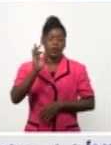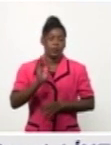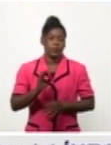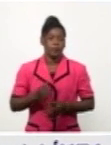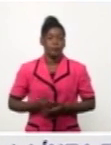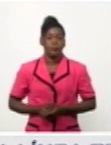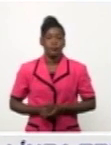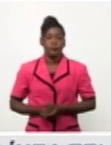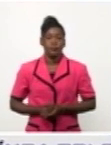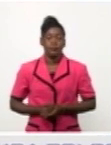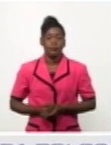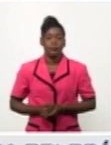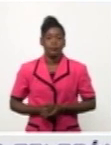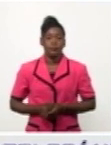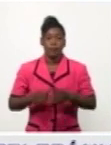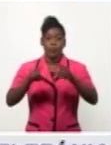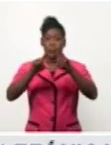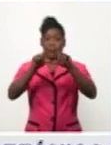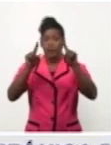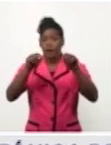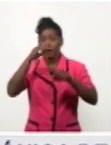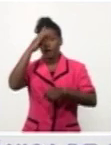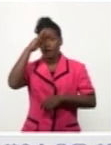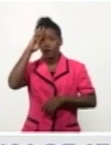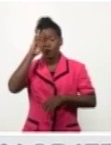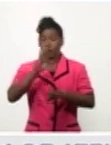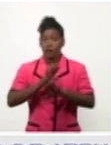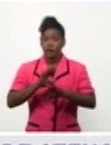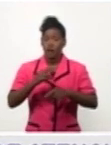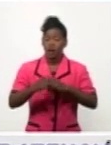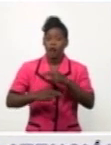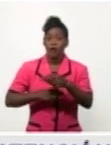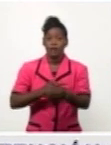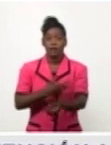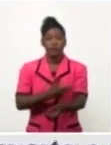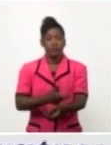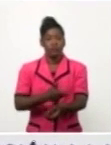0.4% of the samples studied. Thus, in Cuba,